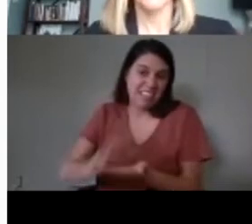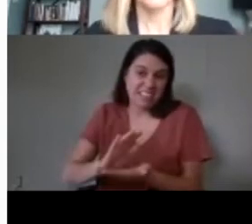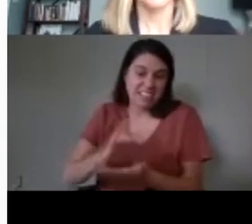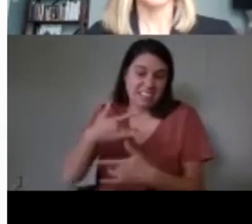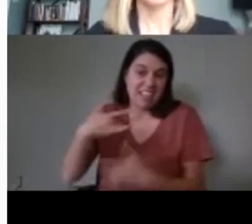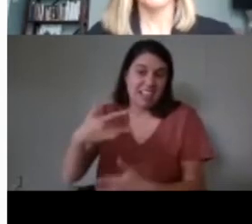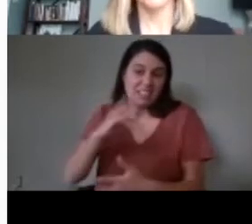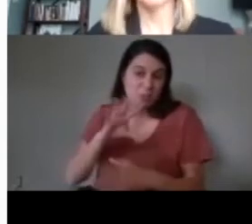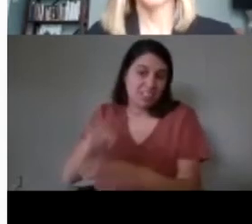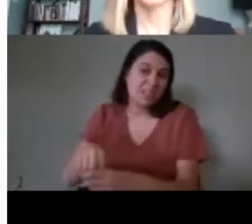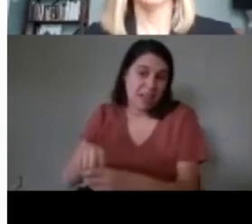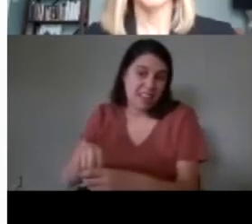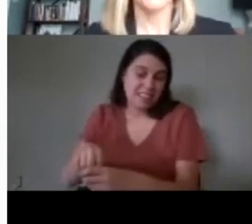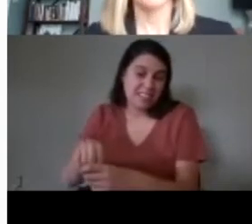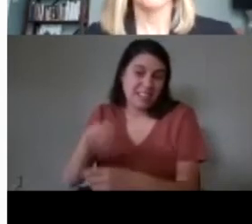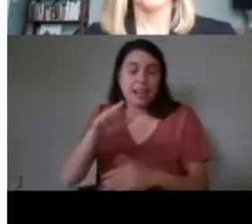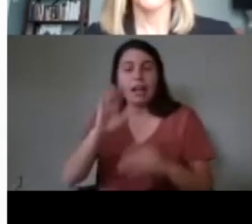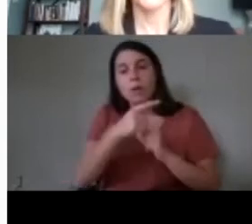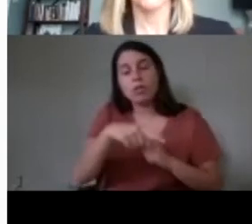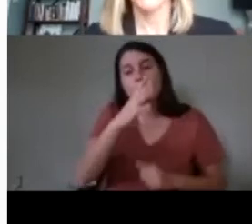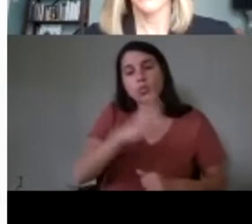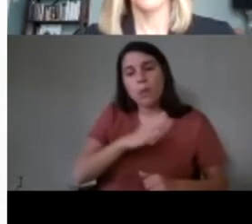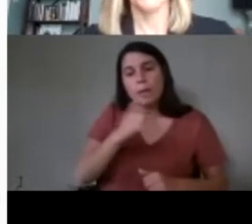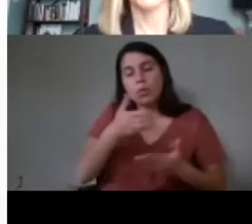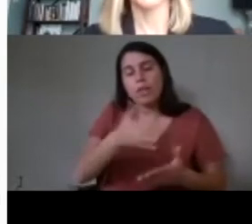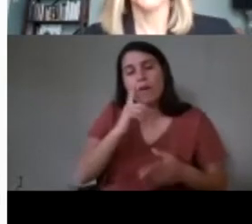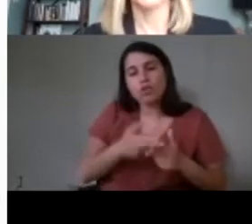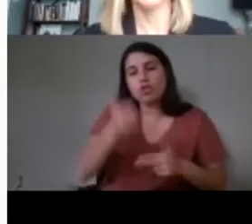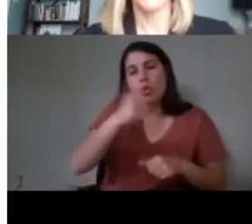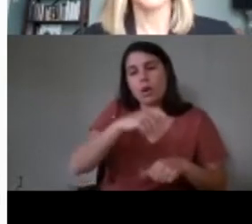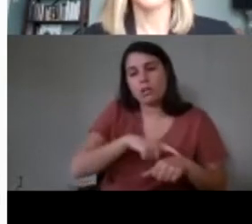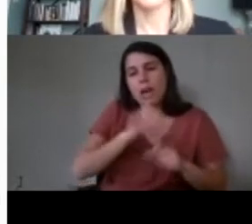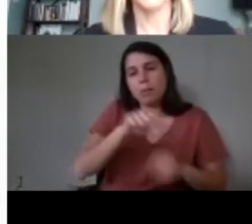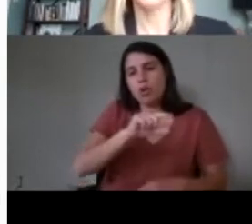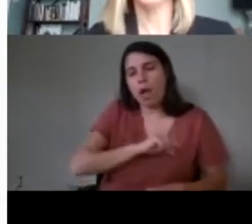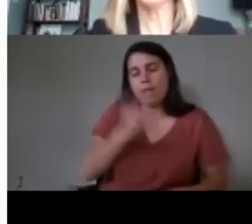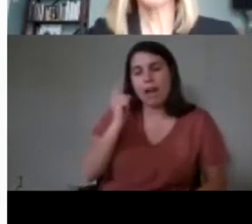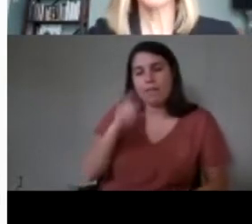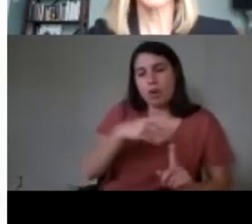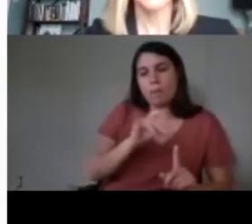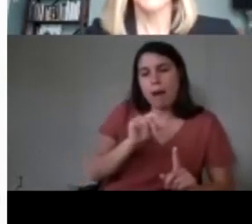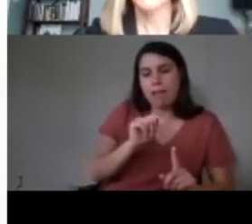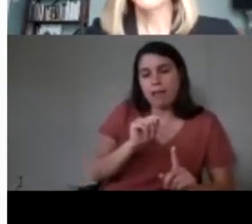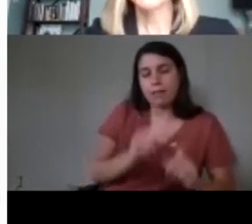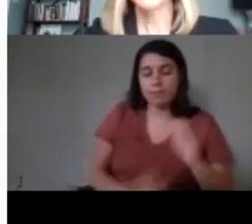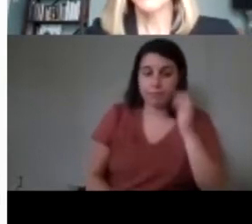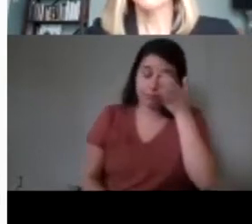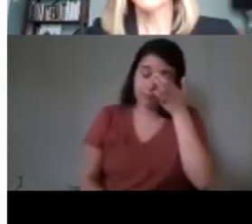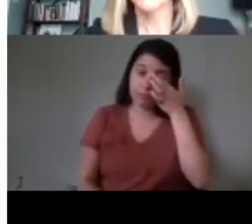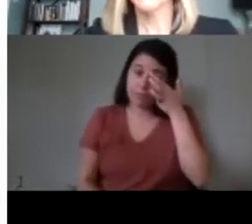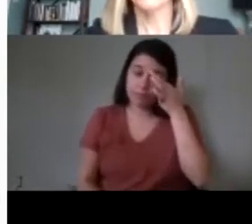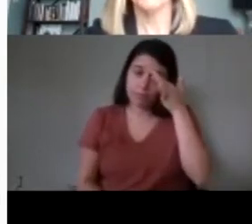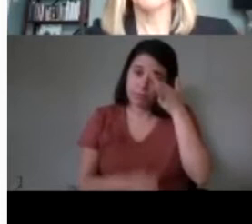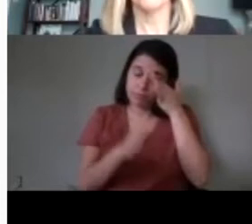participate than the women who were going to be there for a much shorter time, as was in the pilot study. Aging Inside